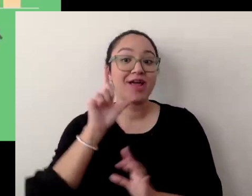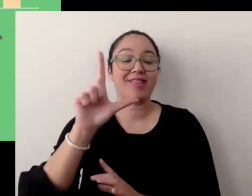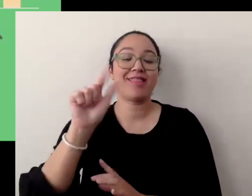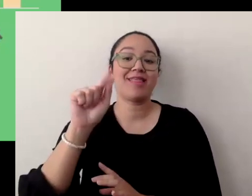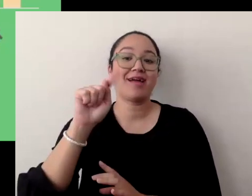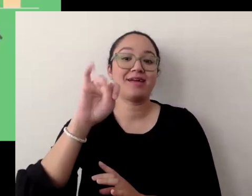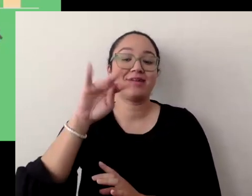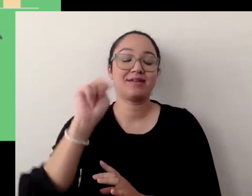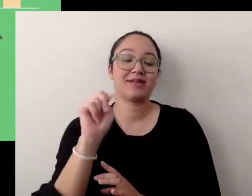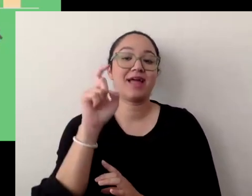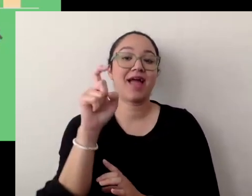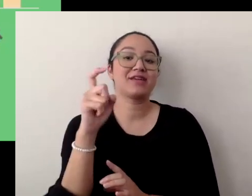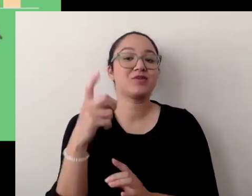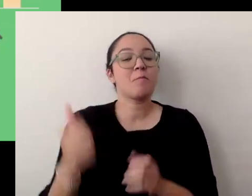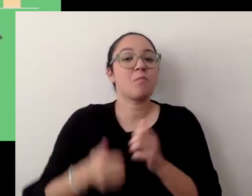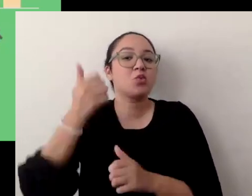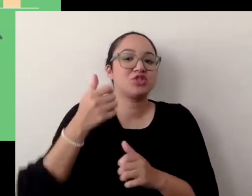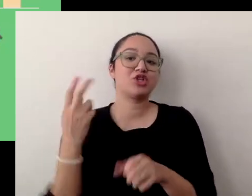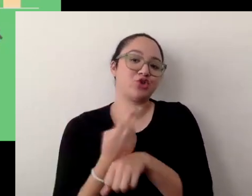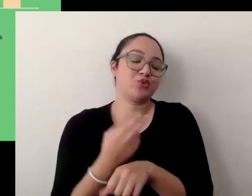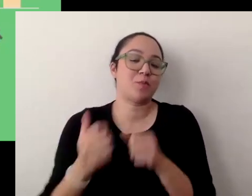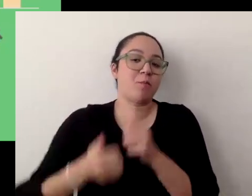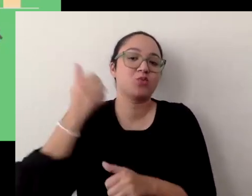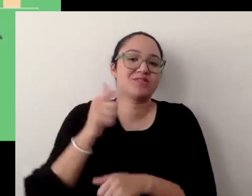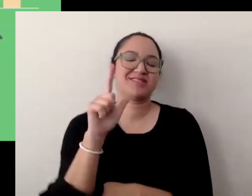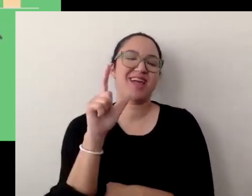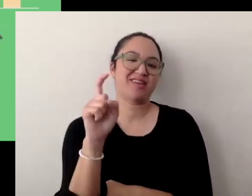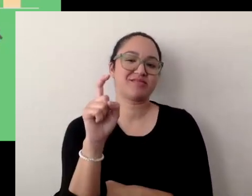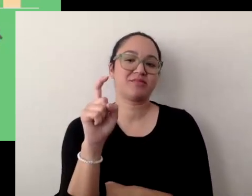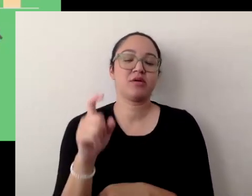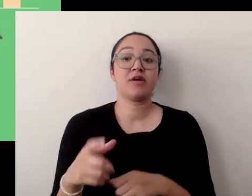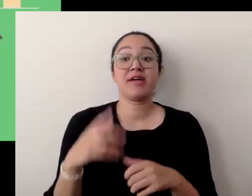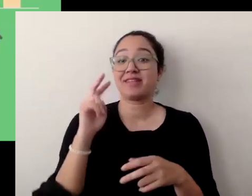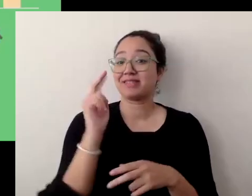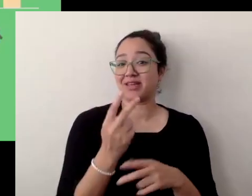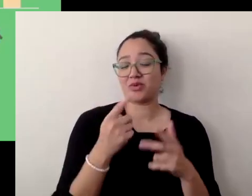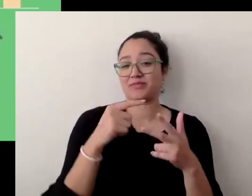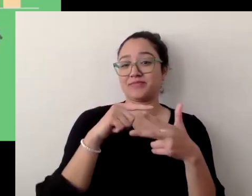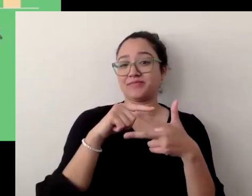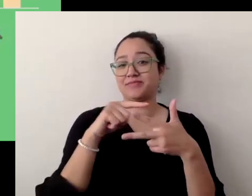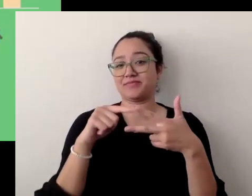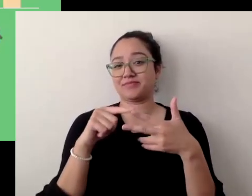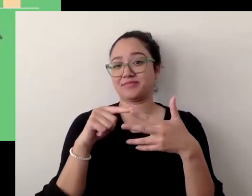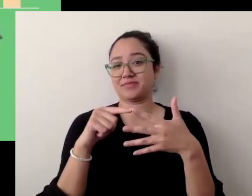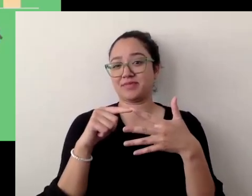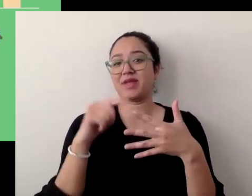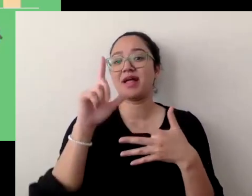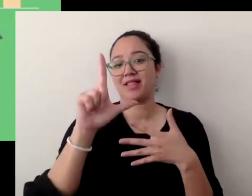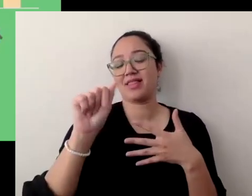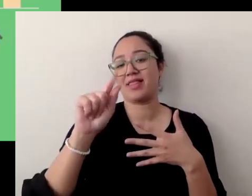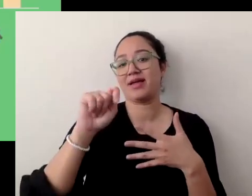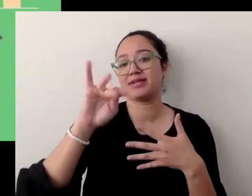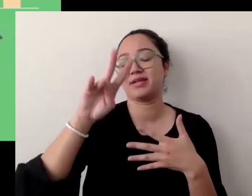most, and they use it most. And then the second one is Latine